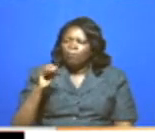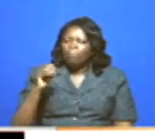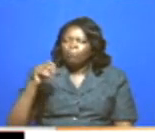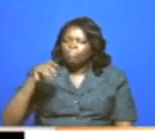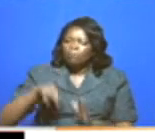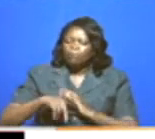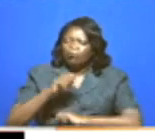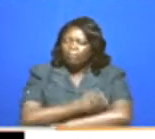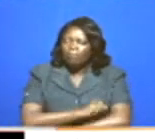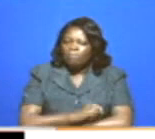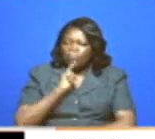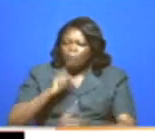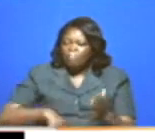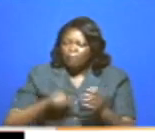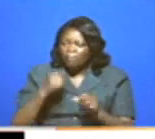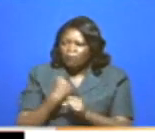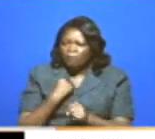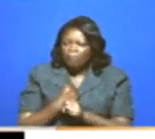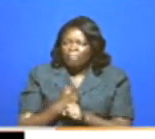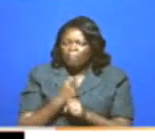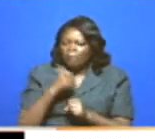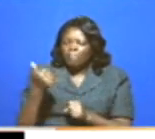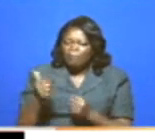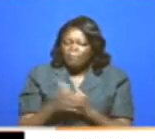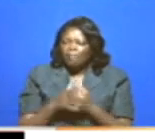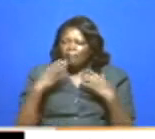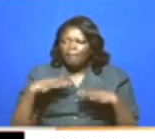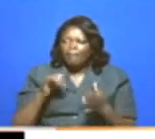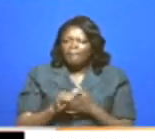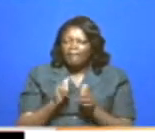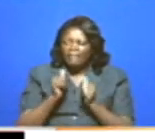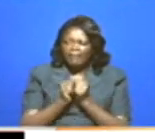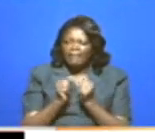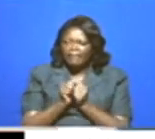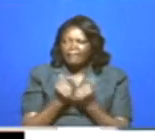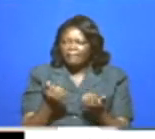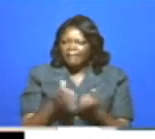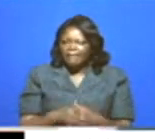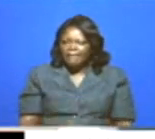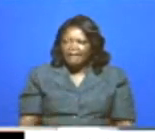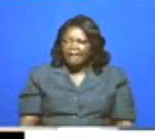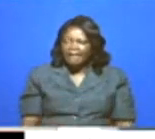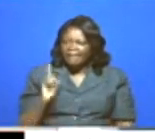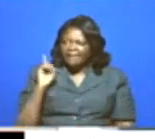was orchestrated by one of his competitors. Brian Muindi reports.